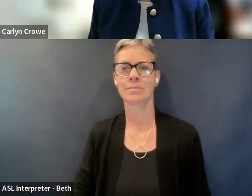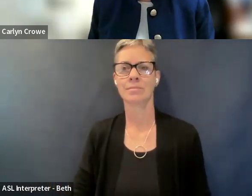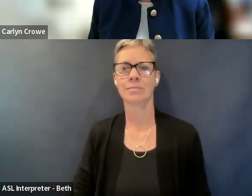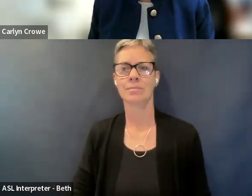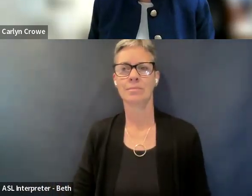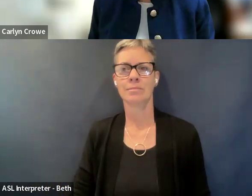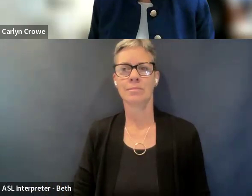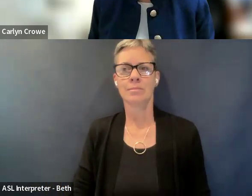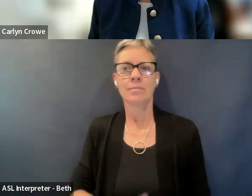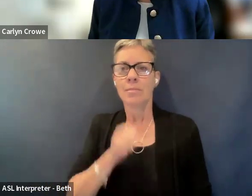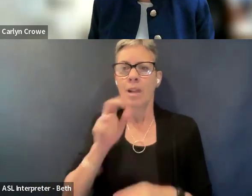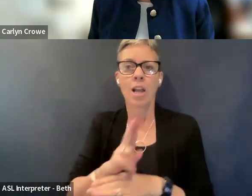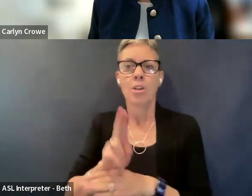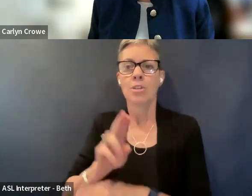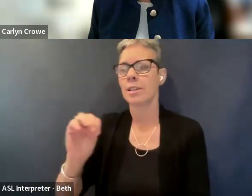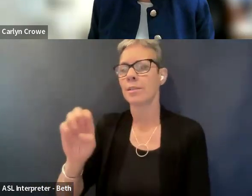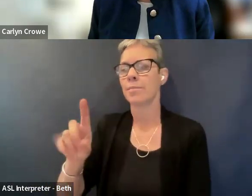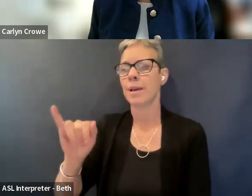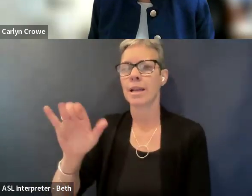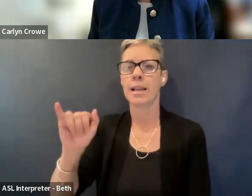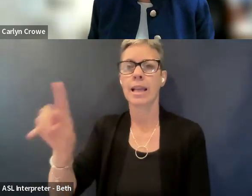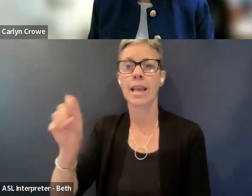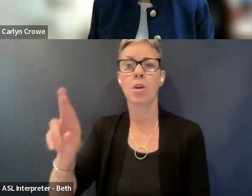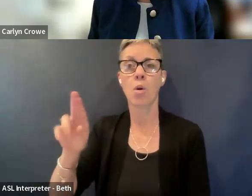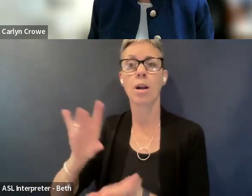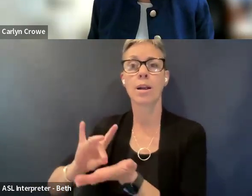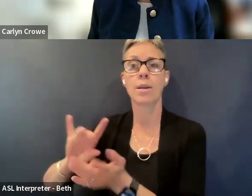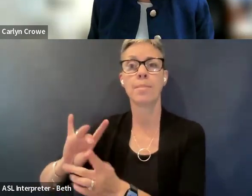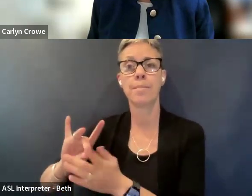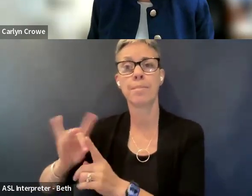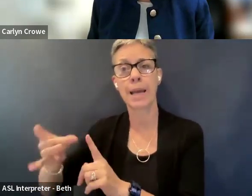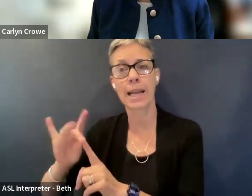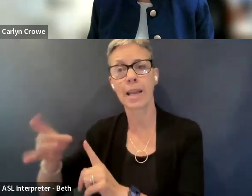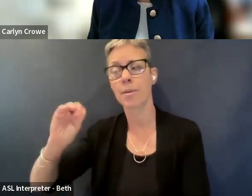I'm not on Medicaid or Medicare anymore, but I had to make that choice to not do it,